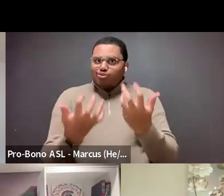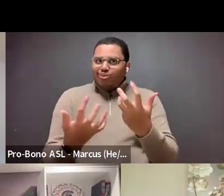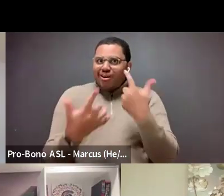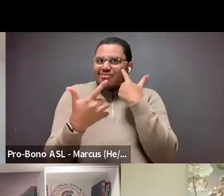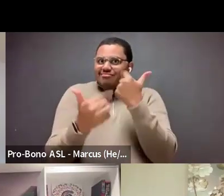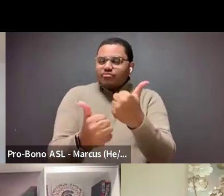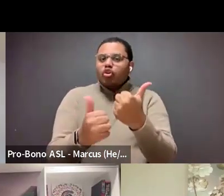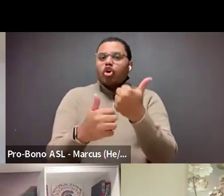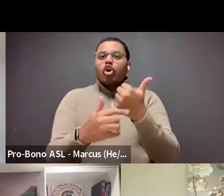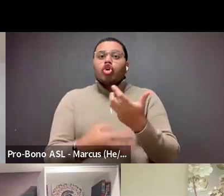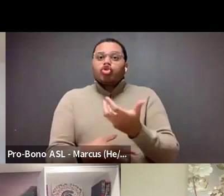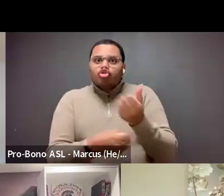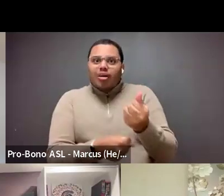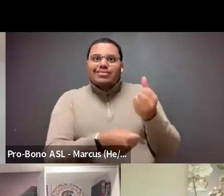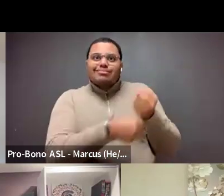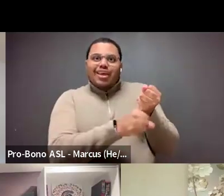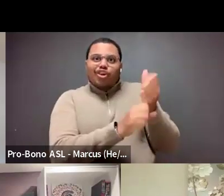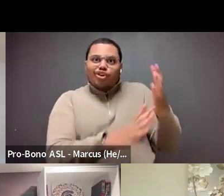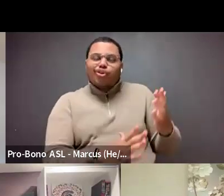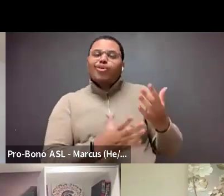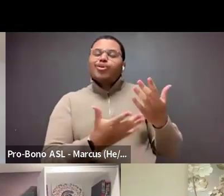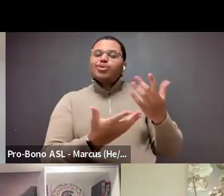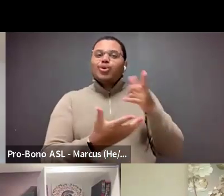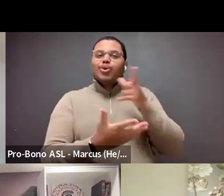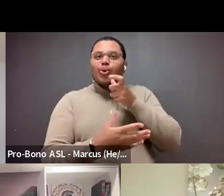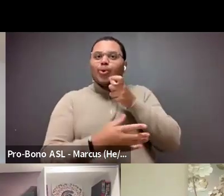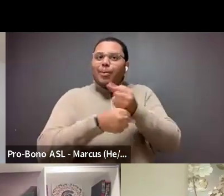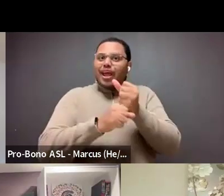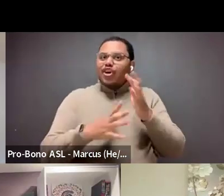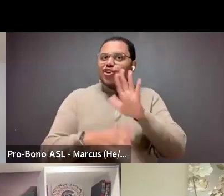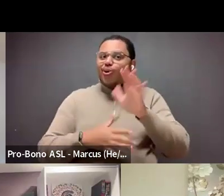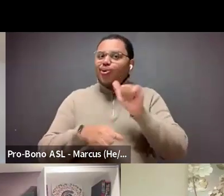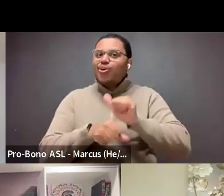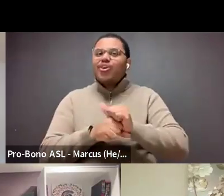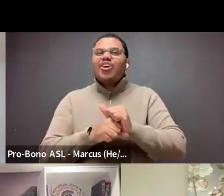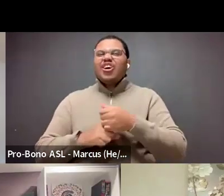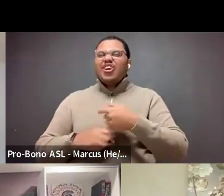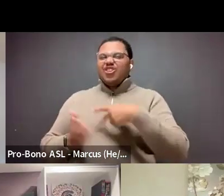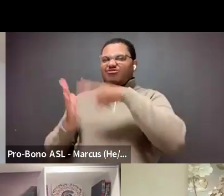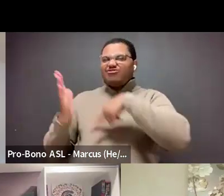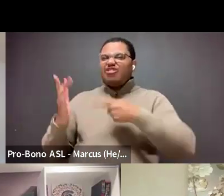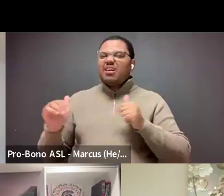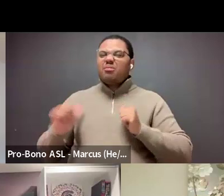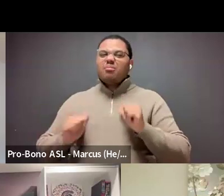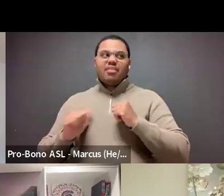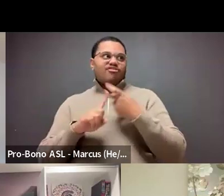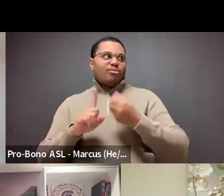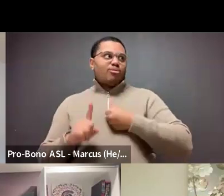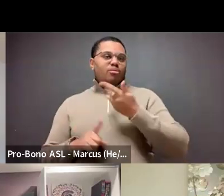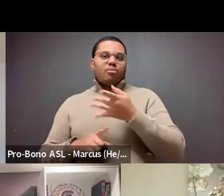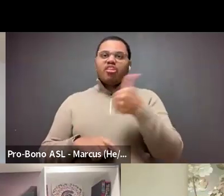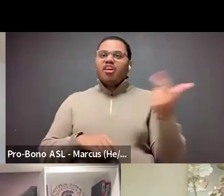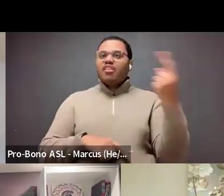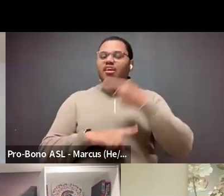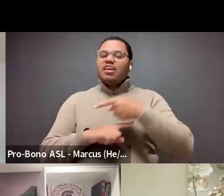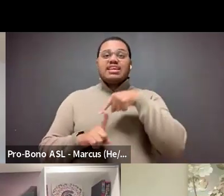trust makers and encourage the people who are making your work. I mean, I just read a play from a playwright the other day who wrote, this play should